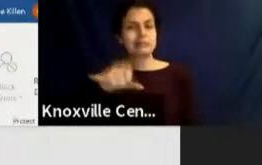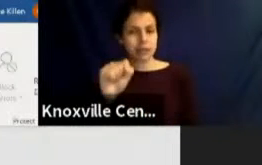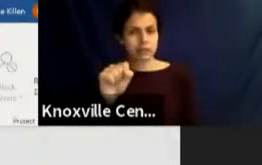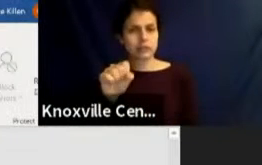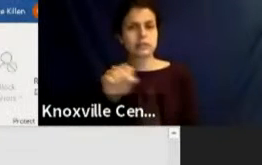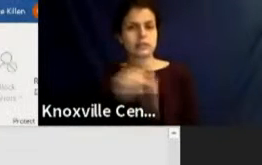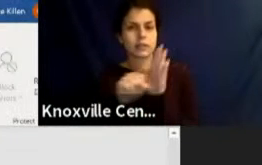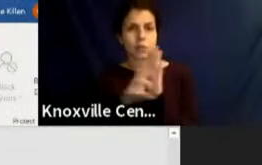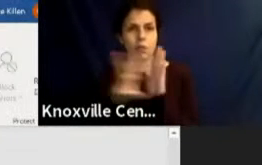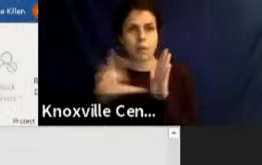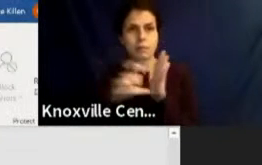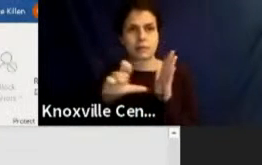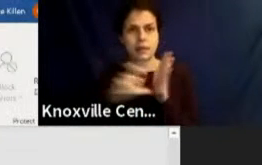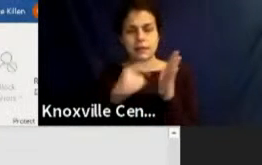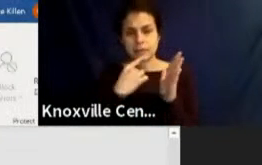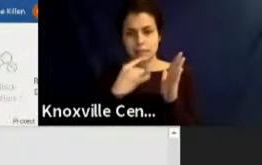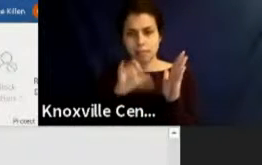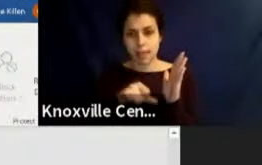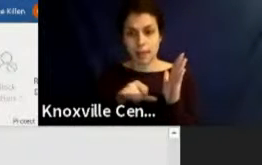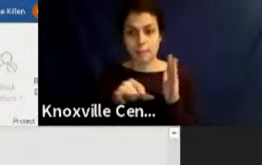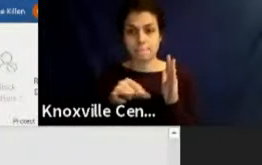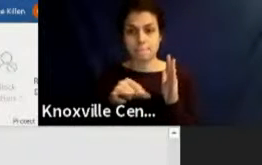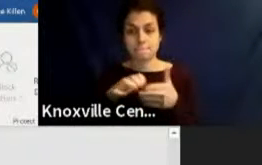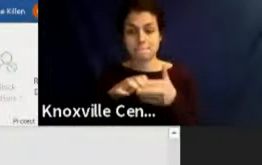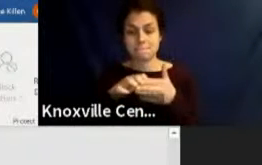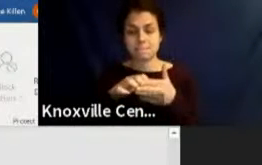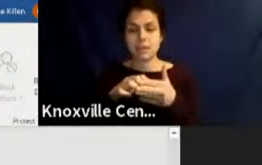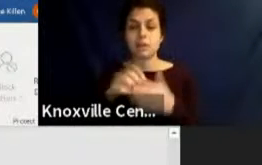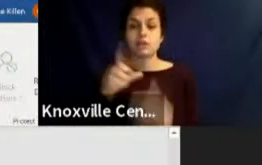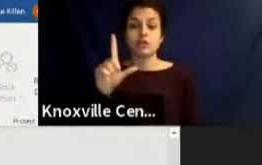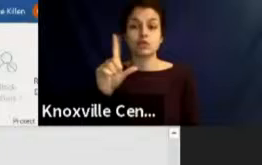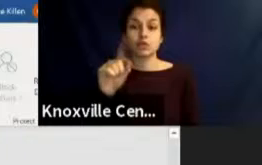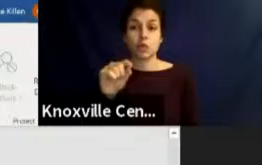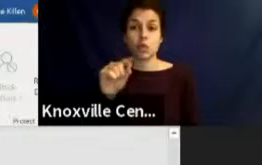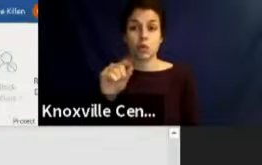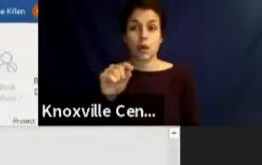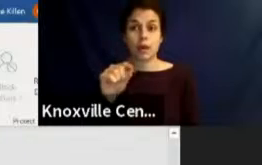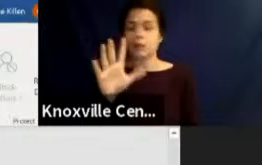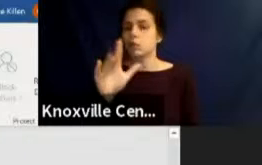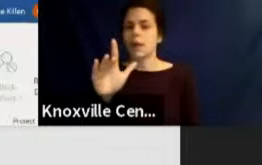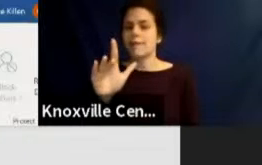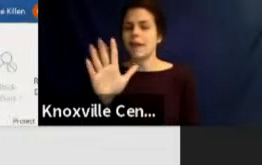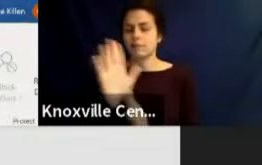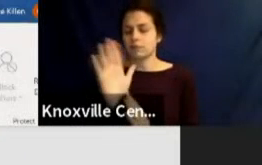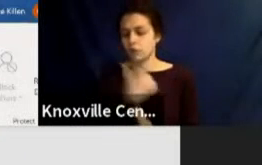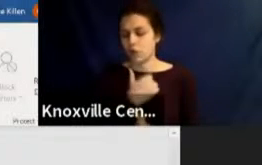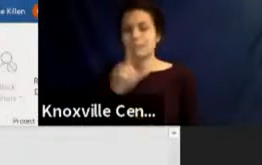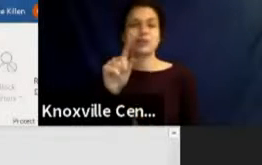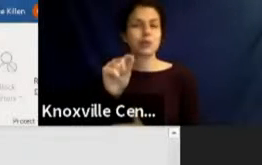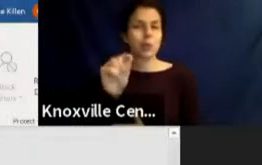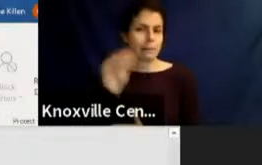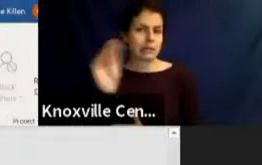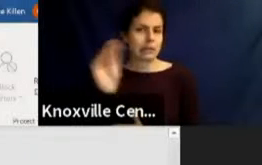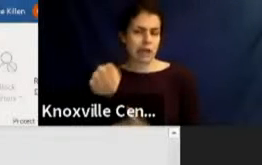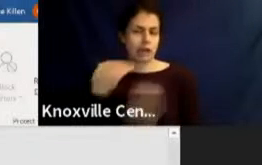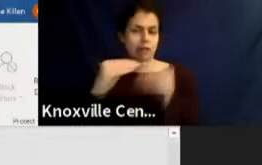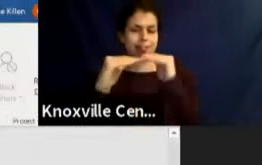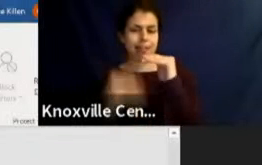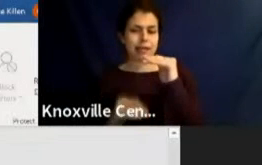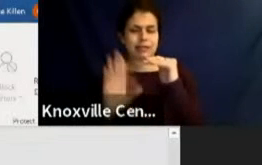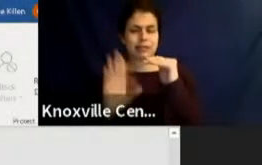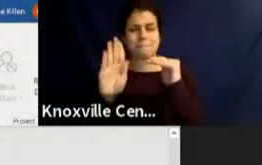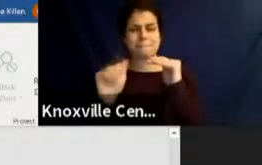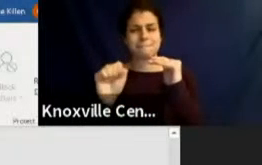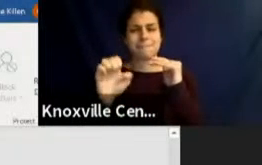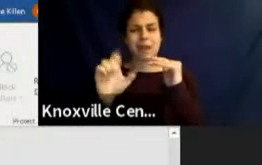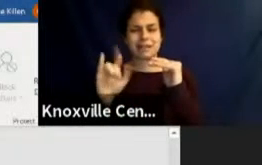And it says we were at minus 20% from baseline. 20, sorry, not 25. Thank you, sir. Minus 20% from baseline